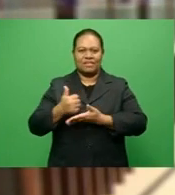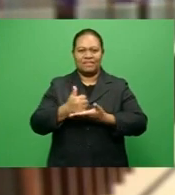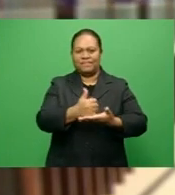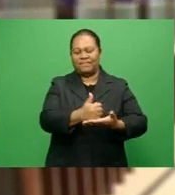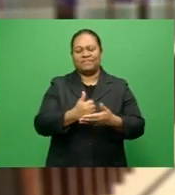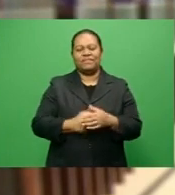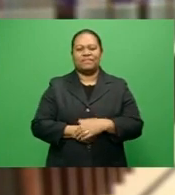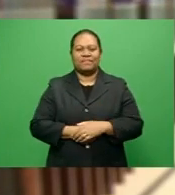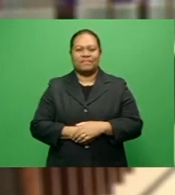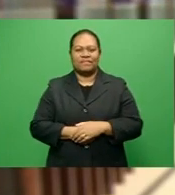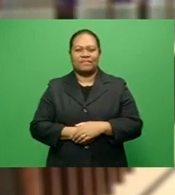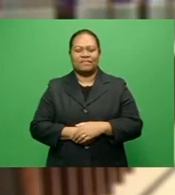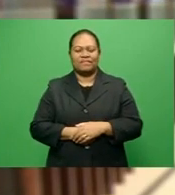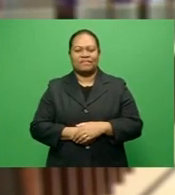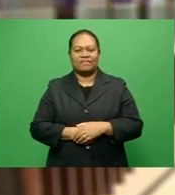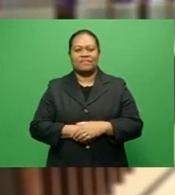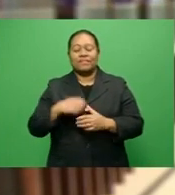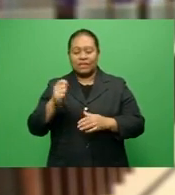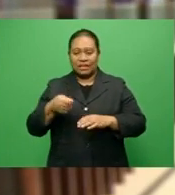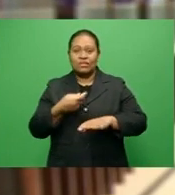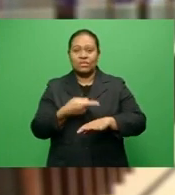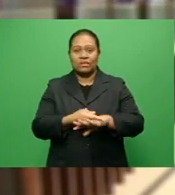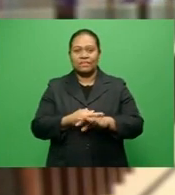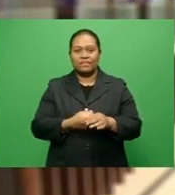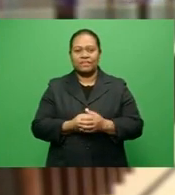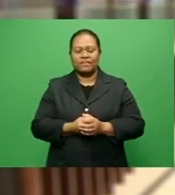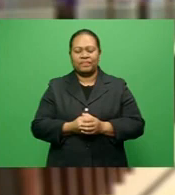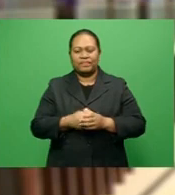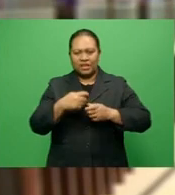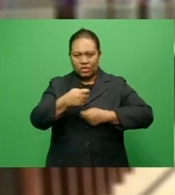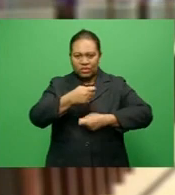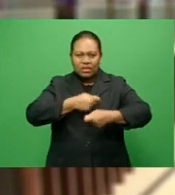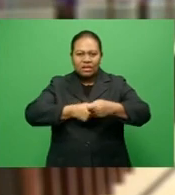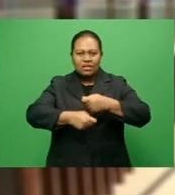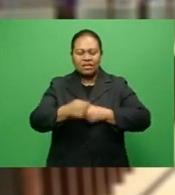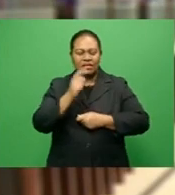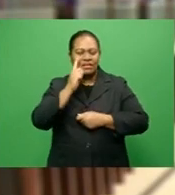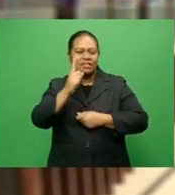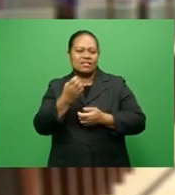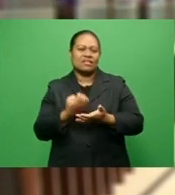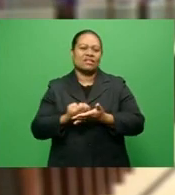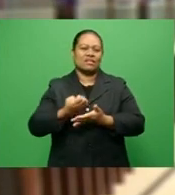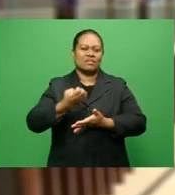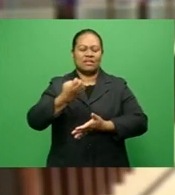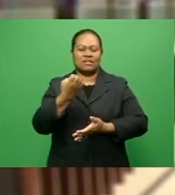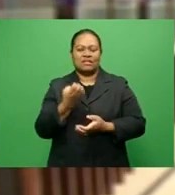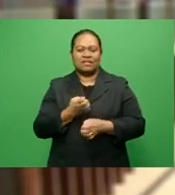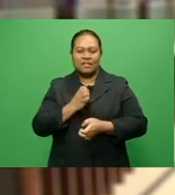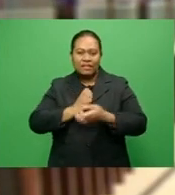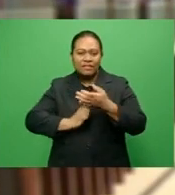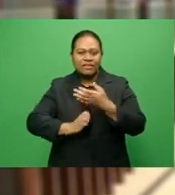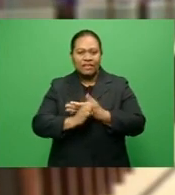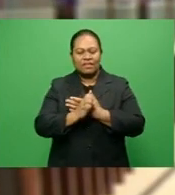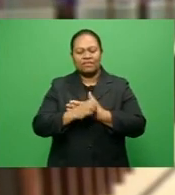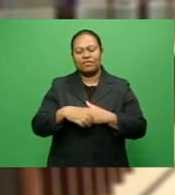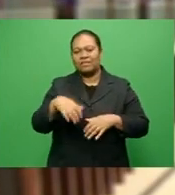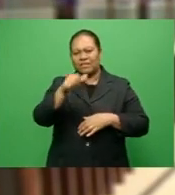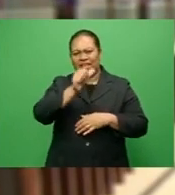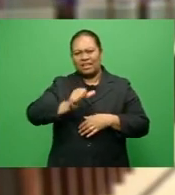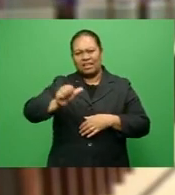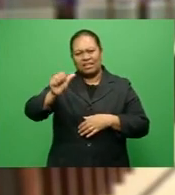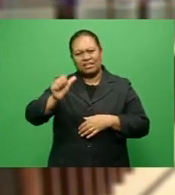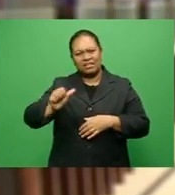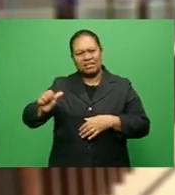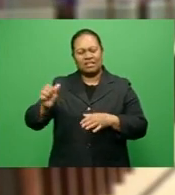government dries up. For next week, traders should expect notable economic events from the Asian economies, especially